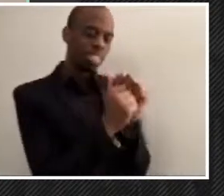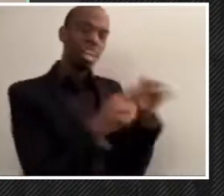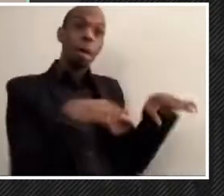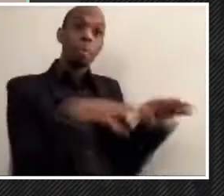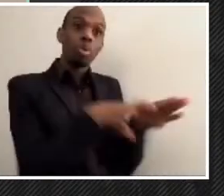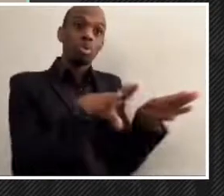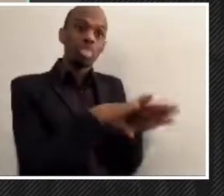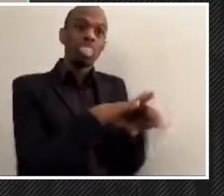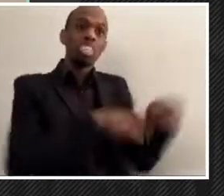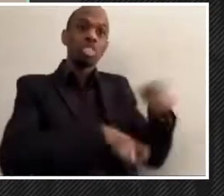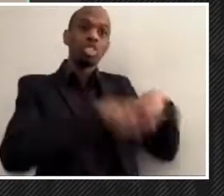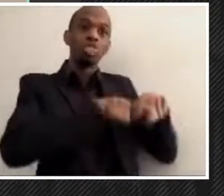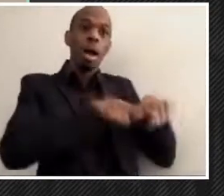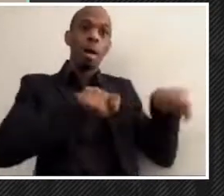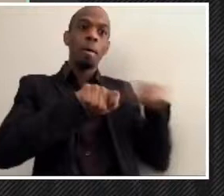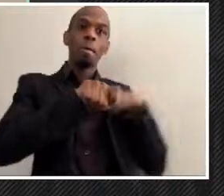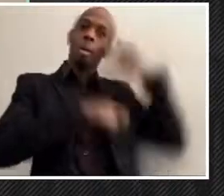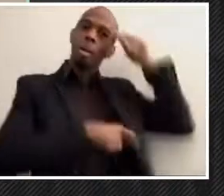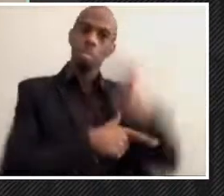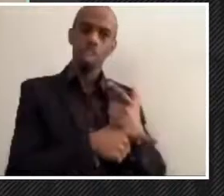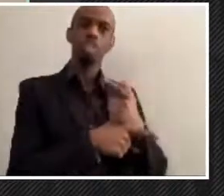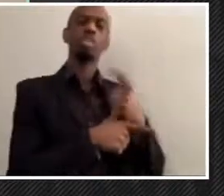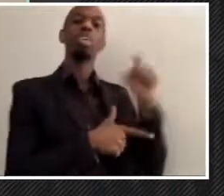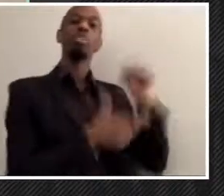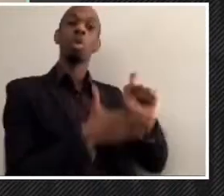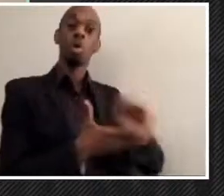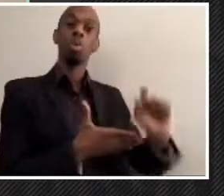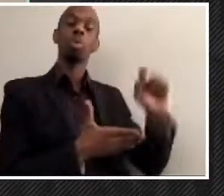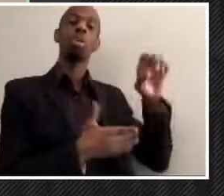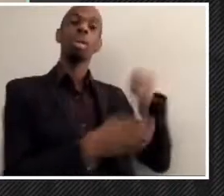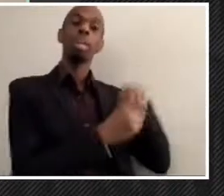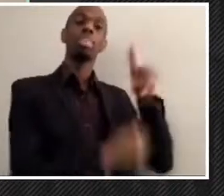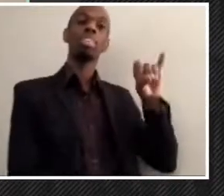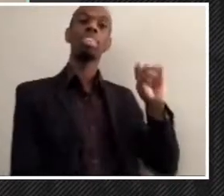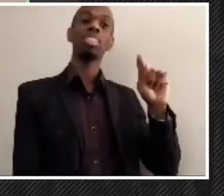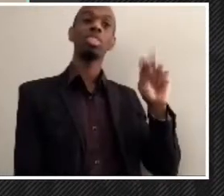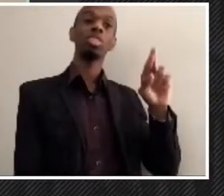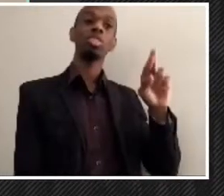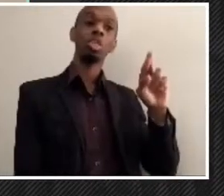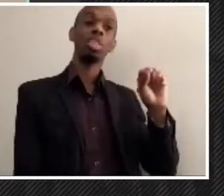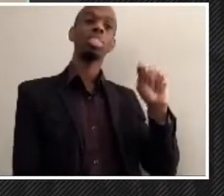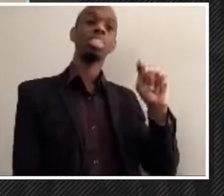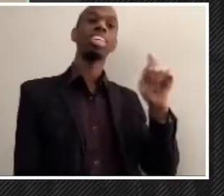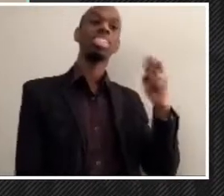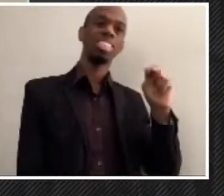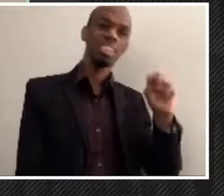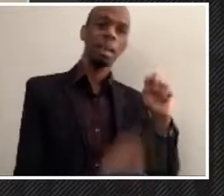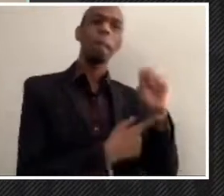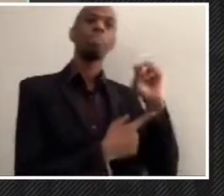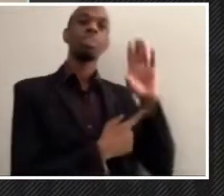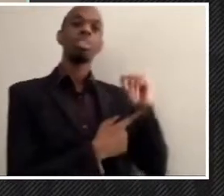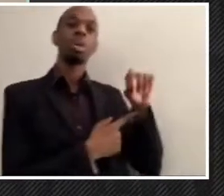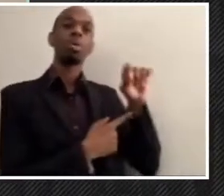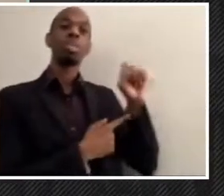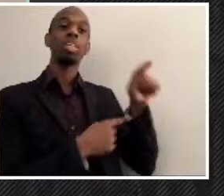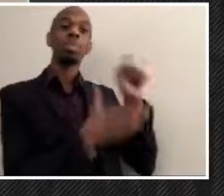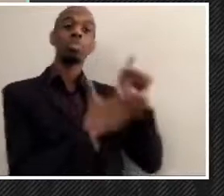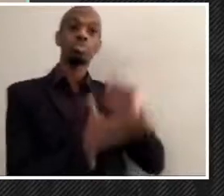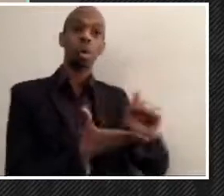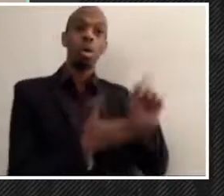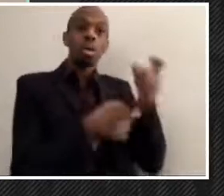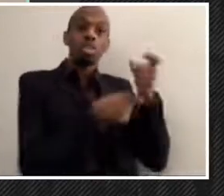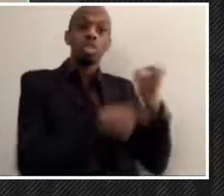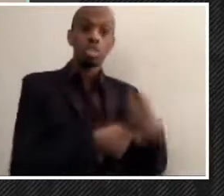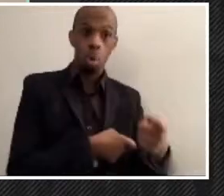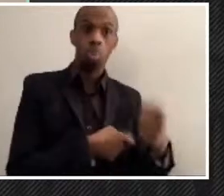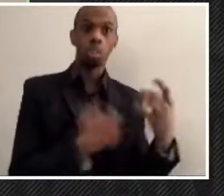in his dissertation that the irony about pull yourself up from the bootstrap, it was actually a joke. That's the history of that phrase. It's a